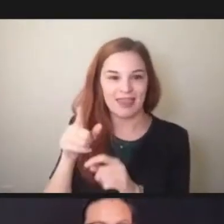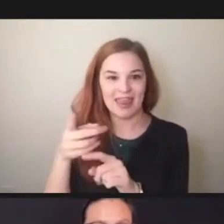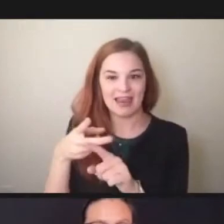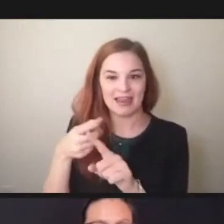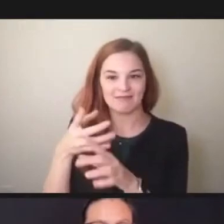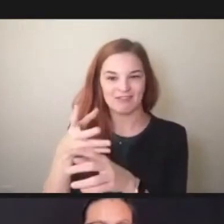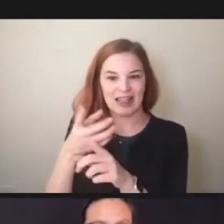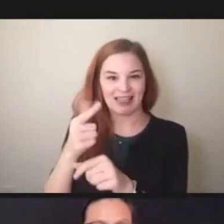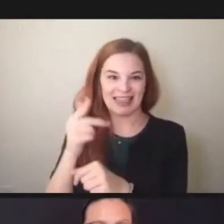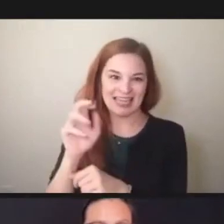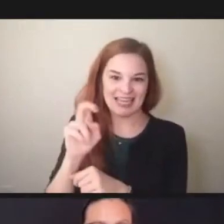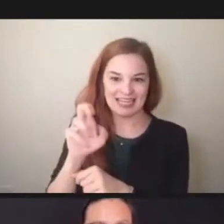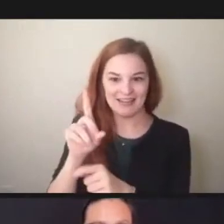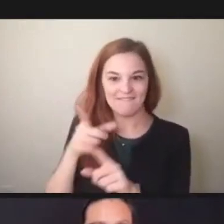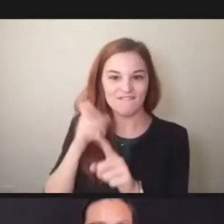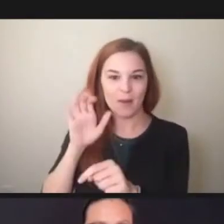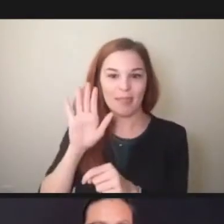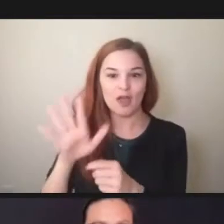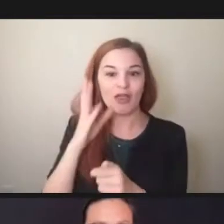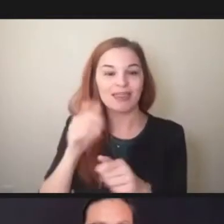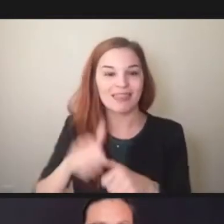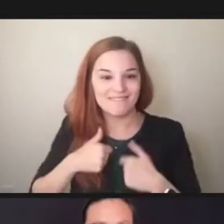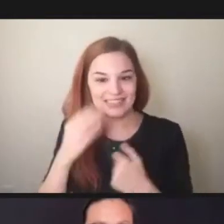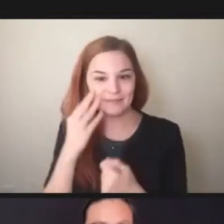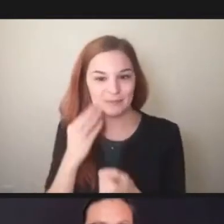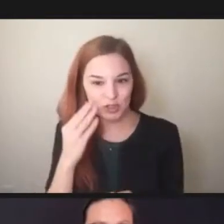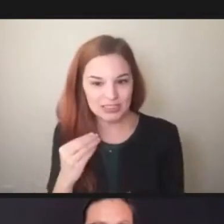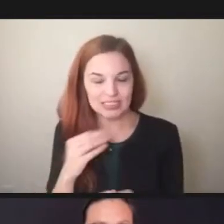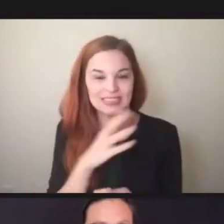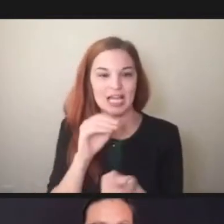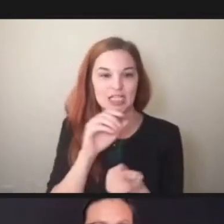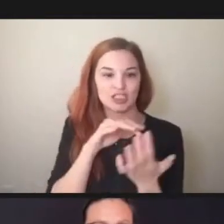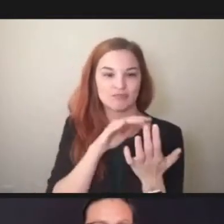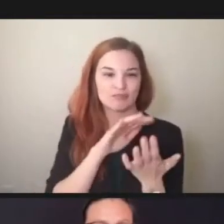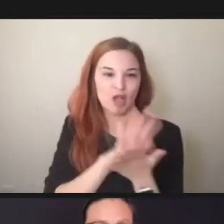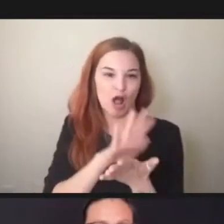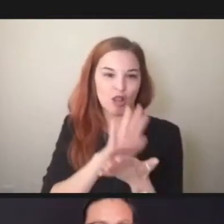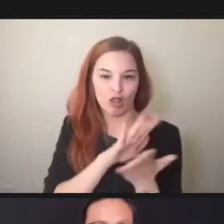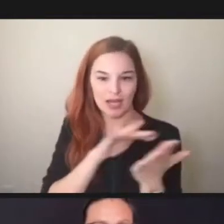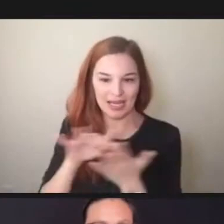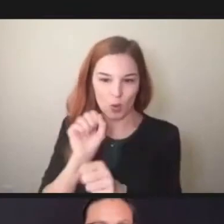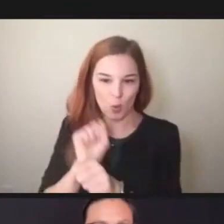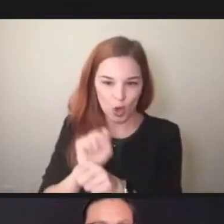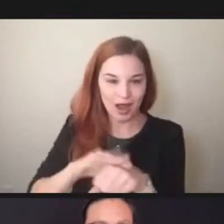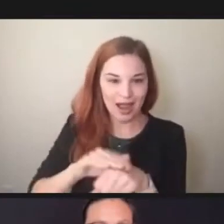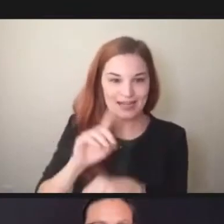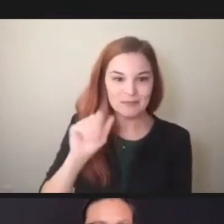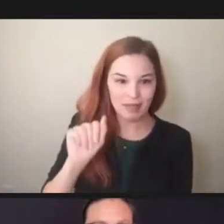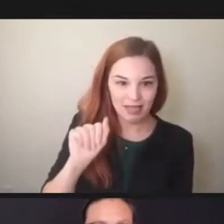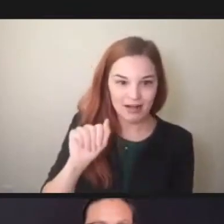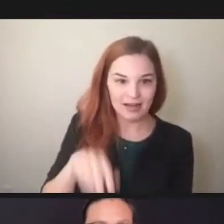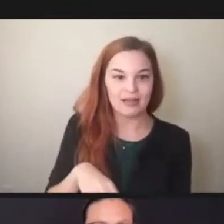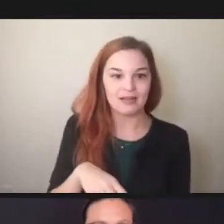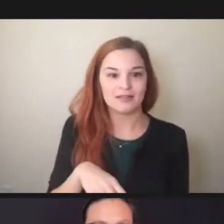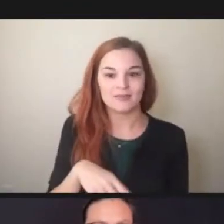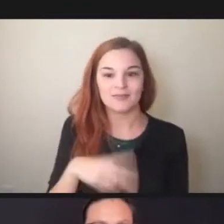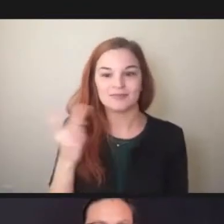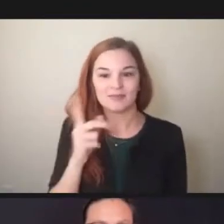Dr. Victor and Schmidt will share their own lived experiences of disability involved in research and